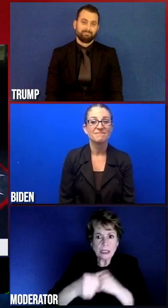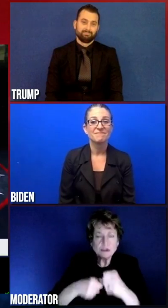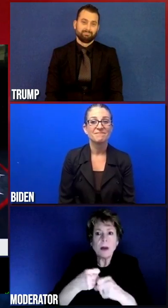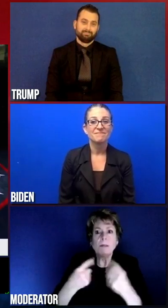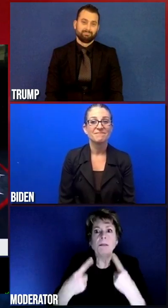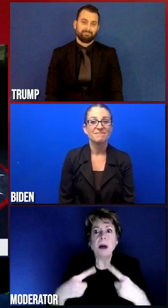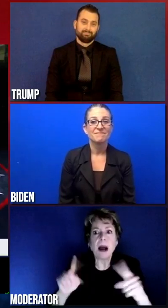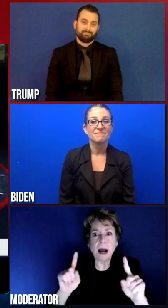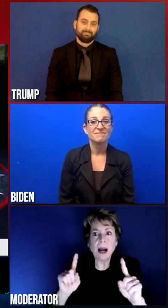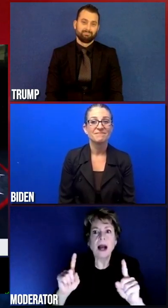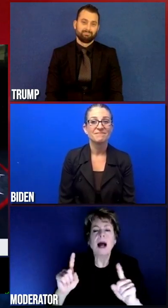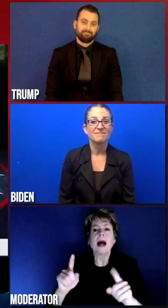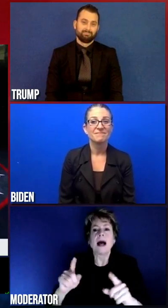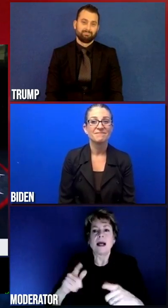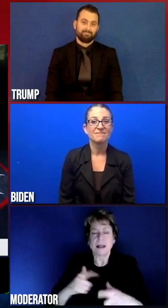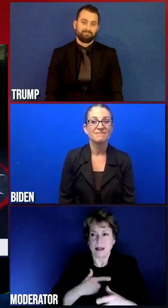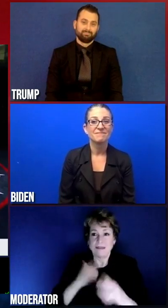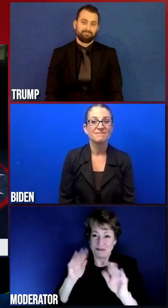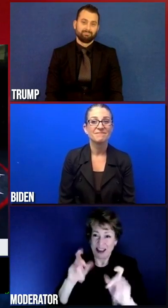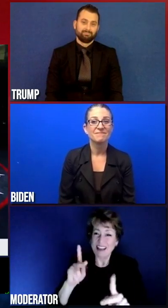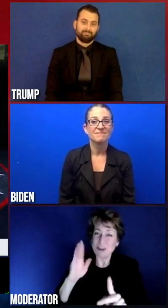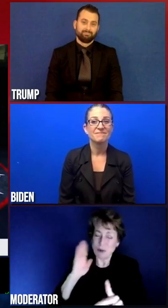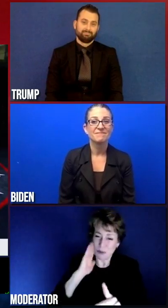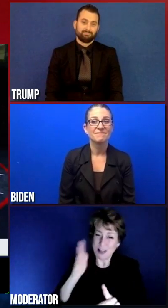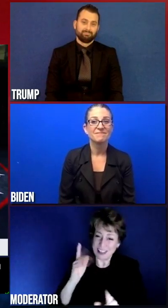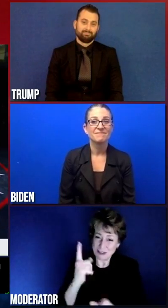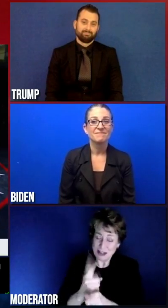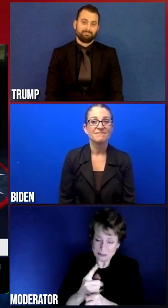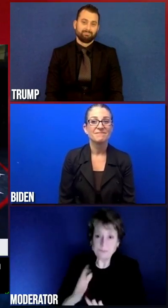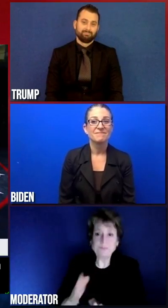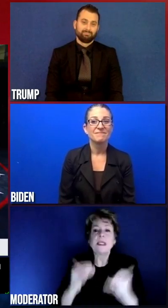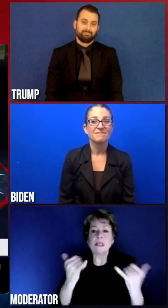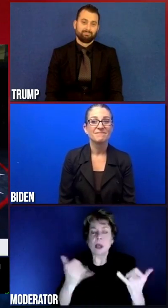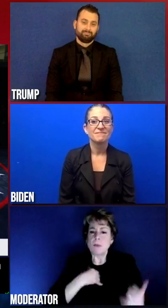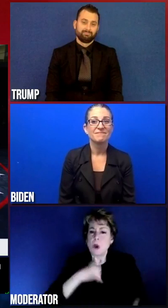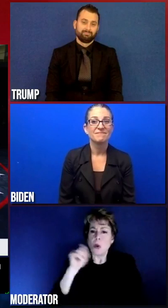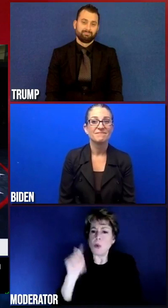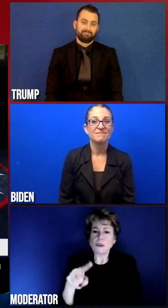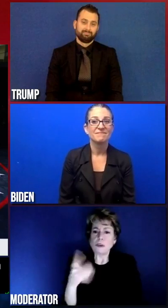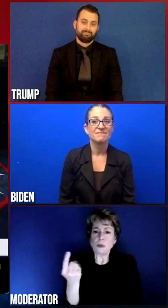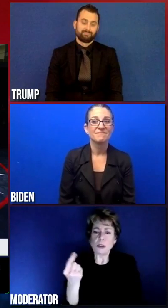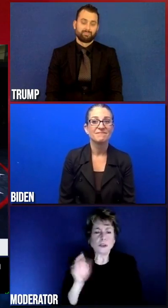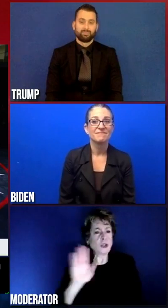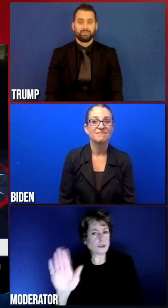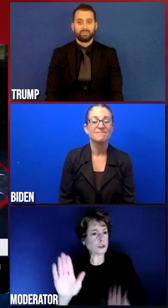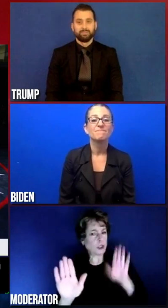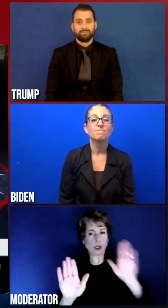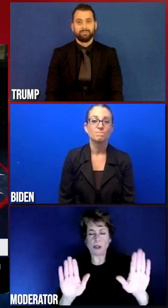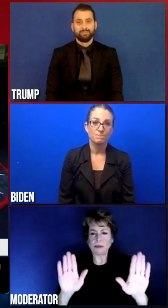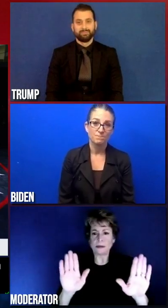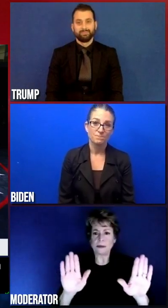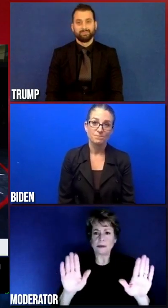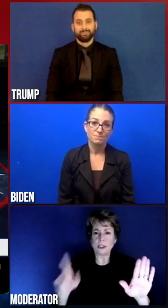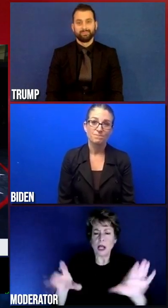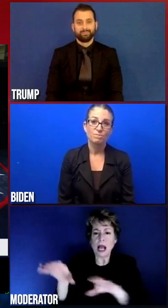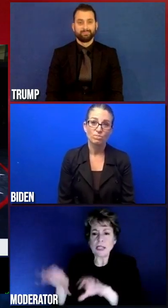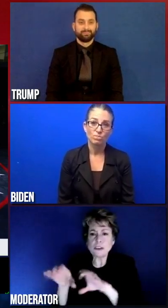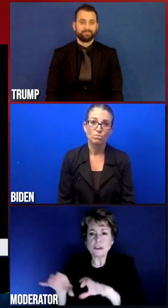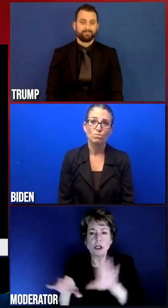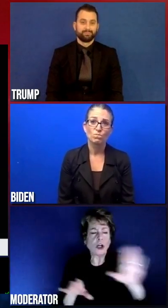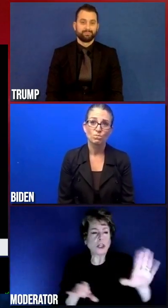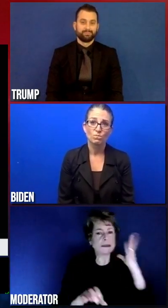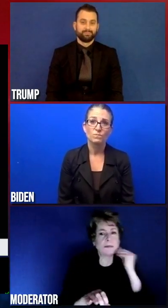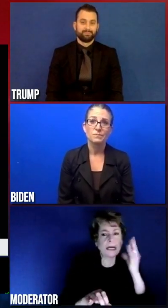of you is, based on what you have said and done so far and what you have said you would do starting in